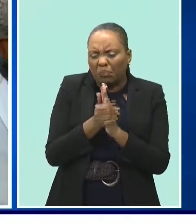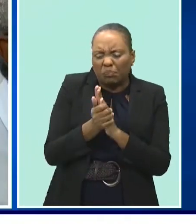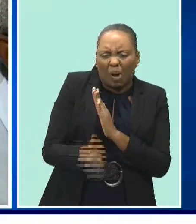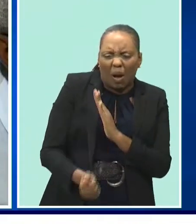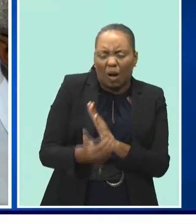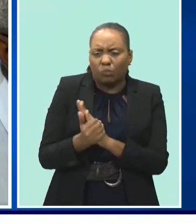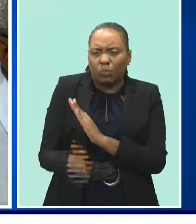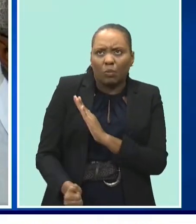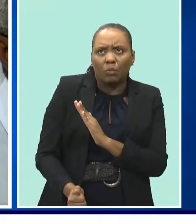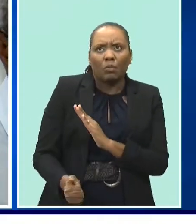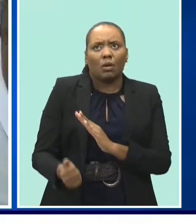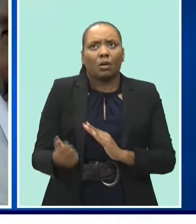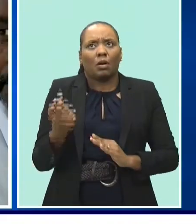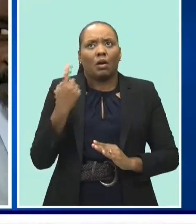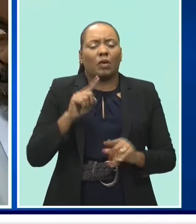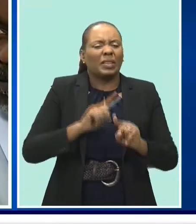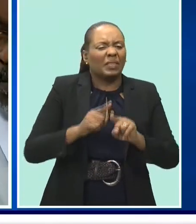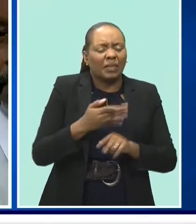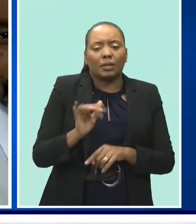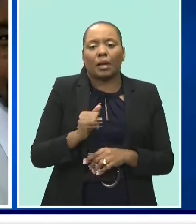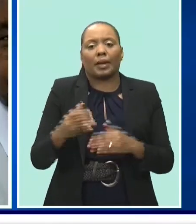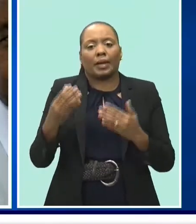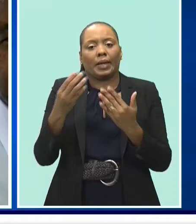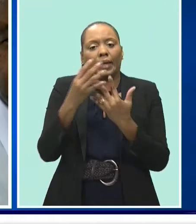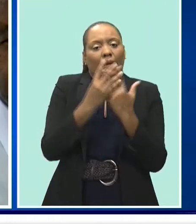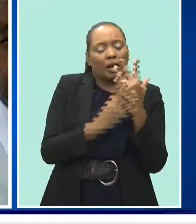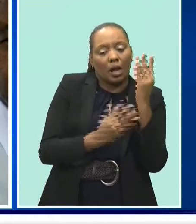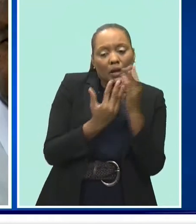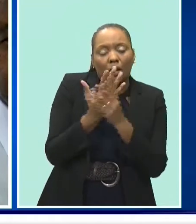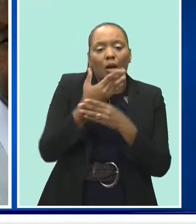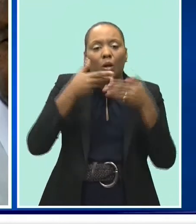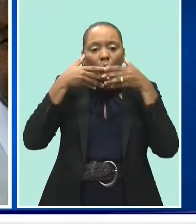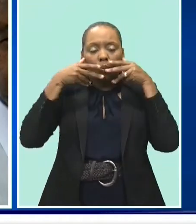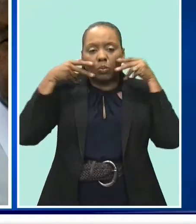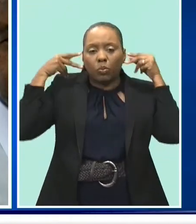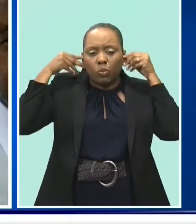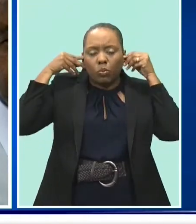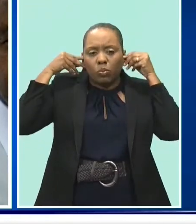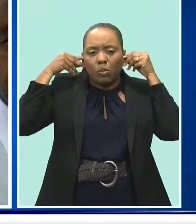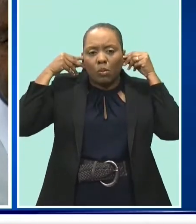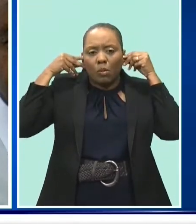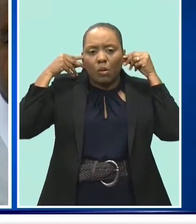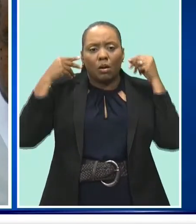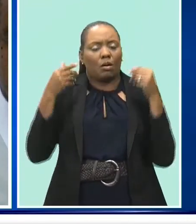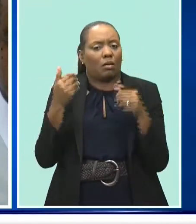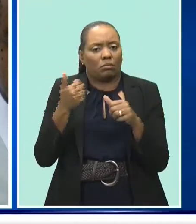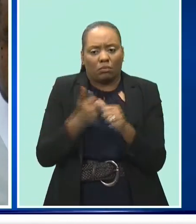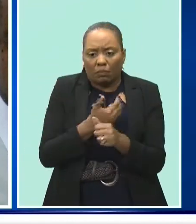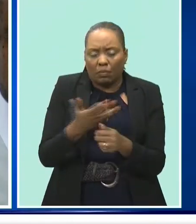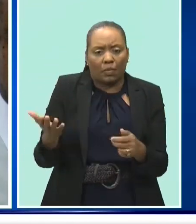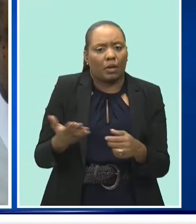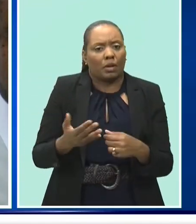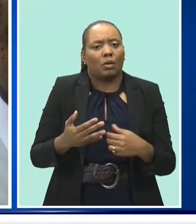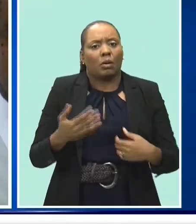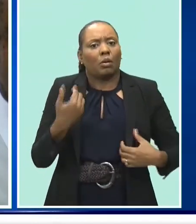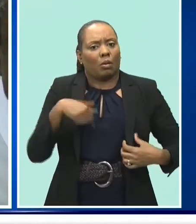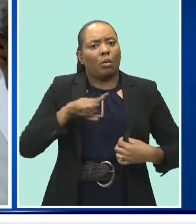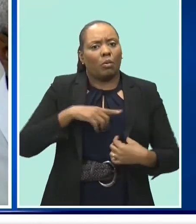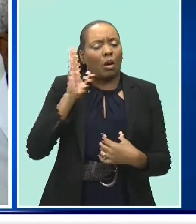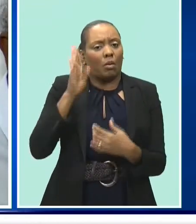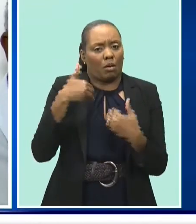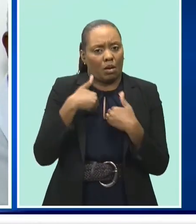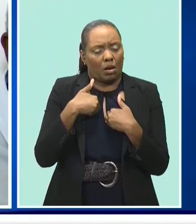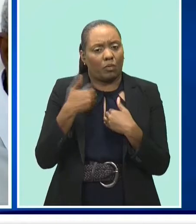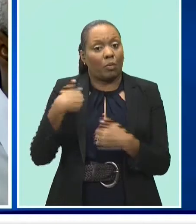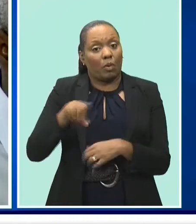would imagine that if you need extra gloves, gowns, face masks, etc., that there's going to be a run internationally. And Barbados, as a small